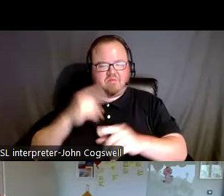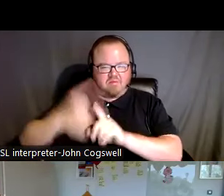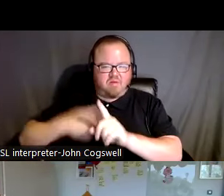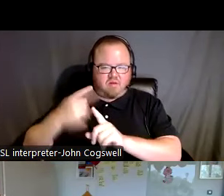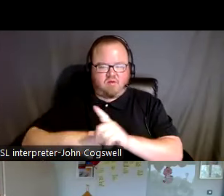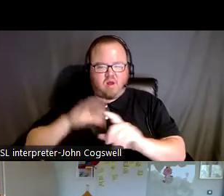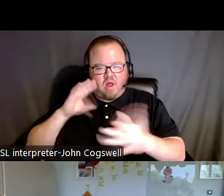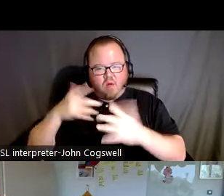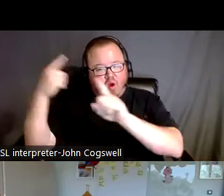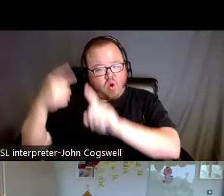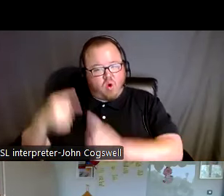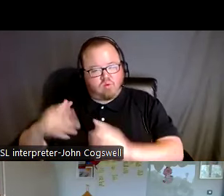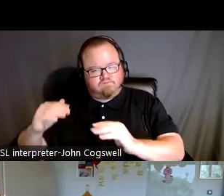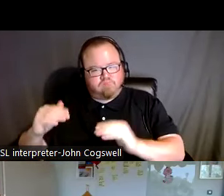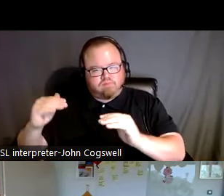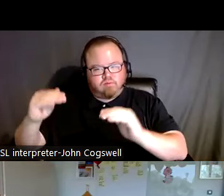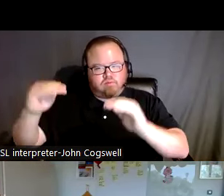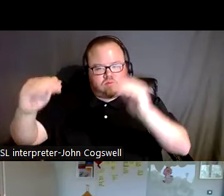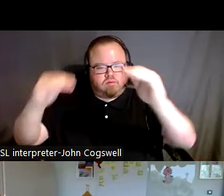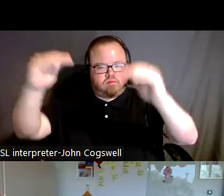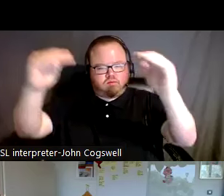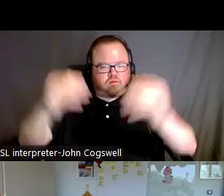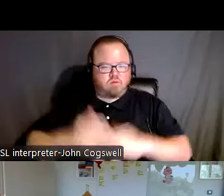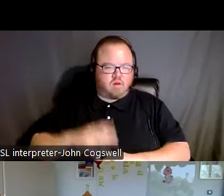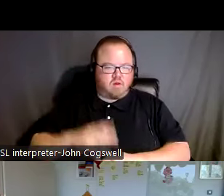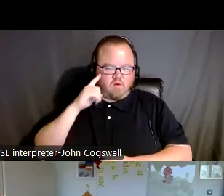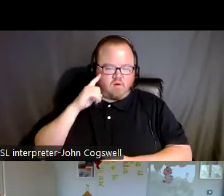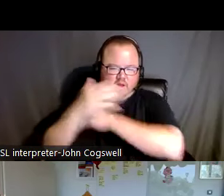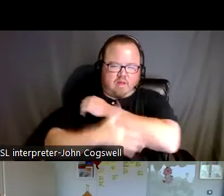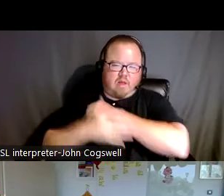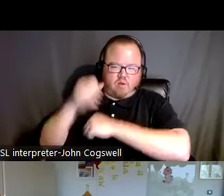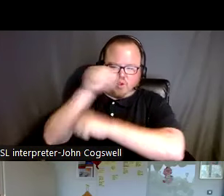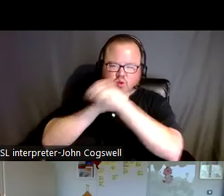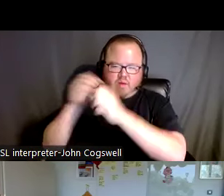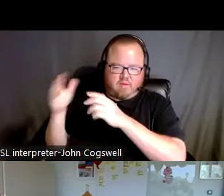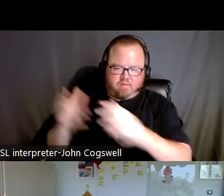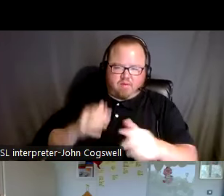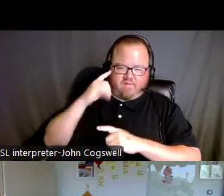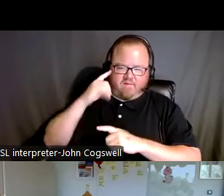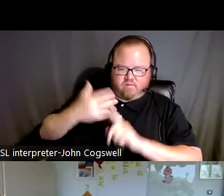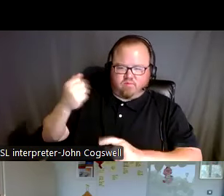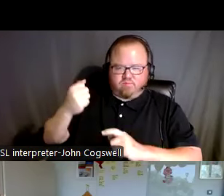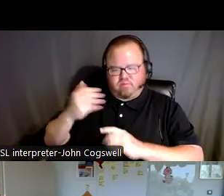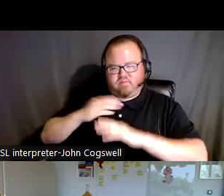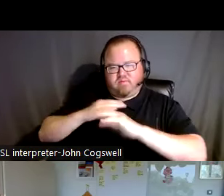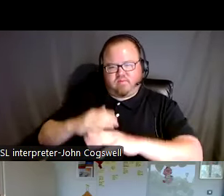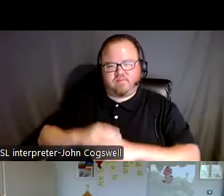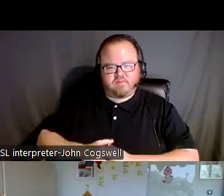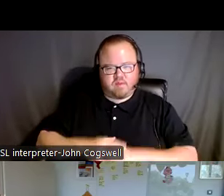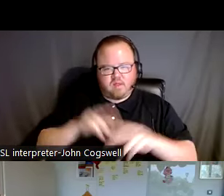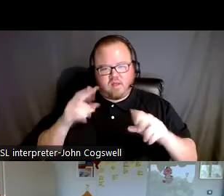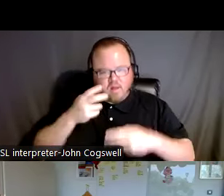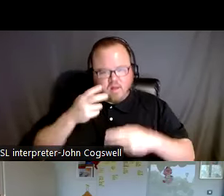goals outlined in the county strategic plan for suicide prevention, which is titled Building Hope